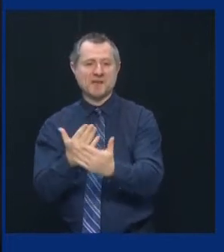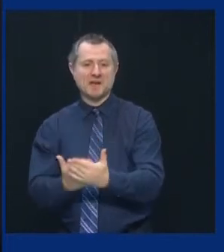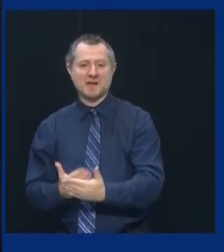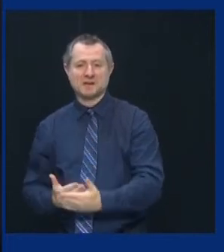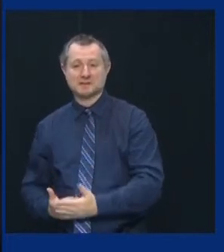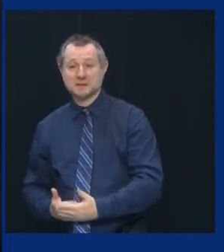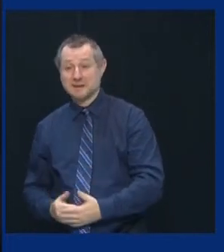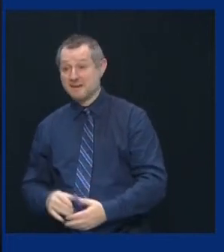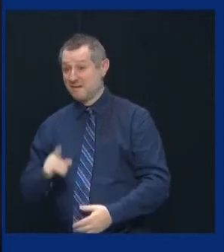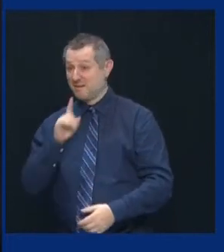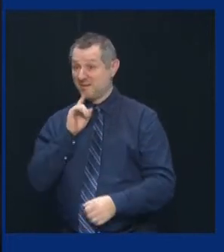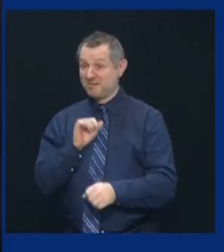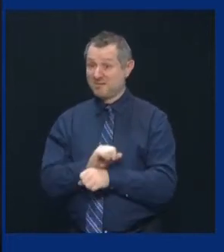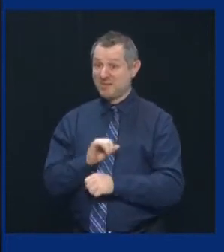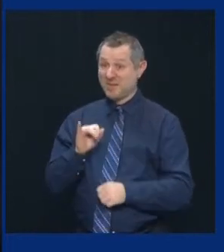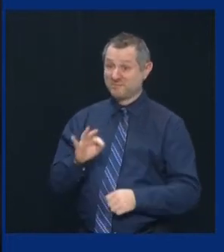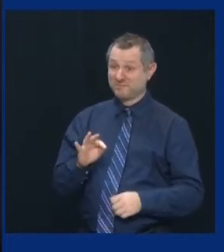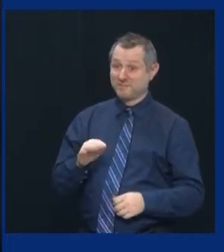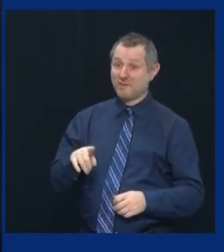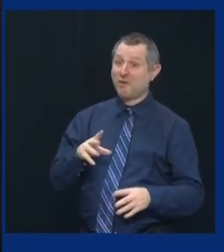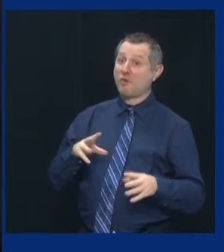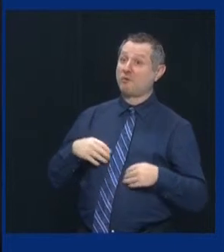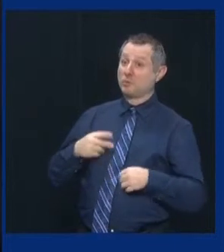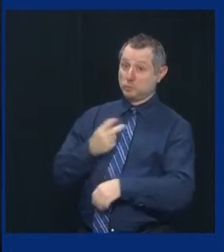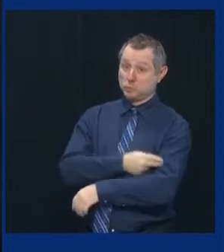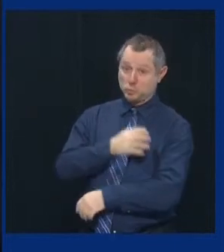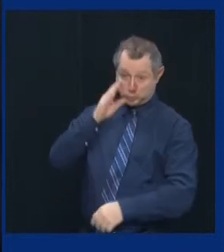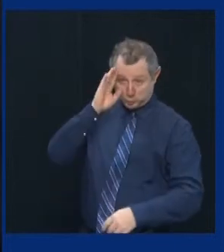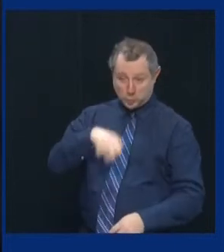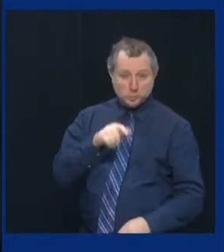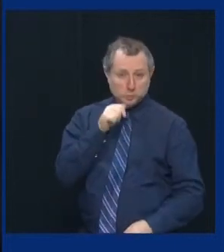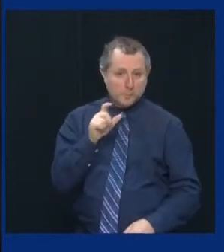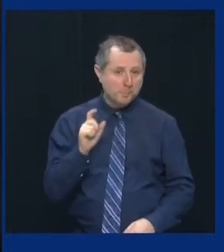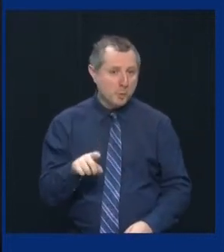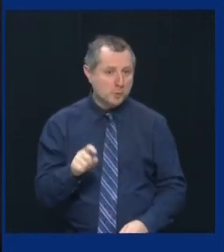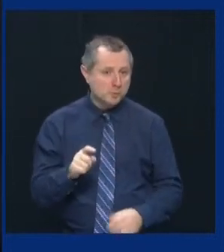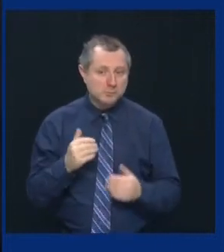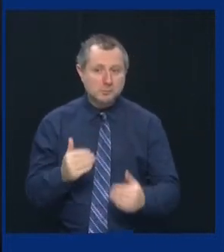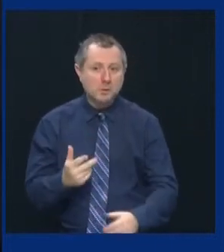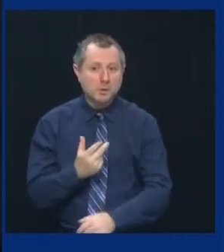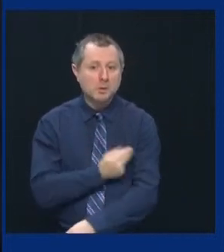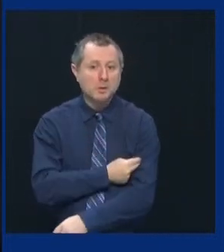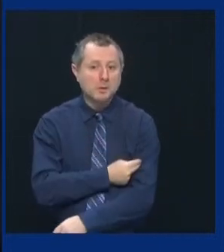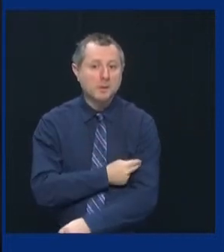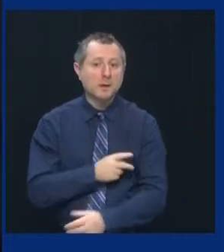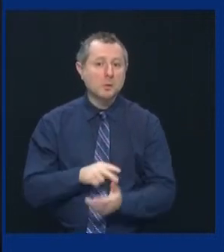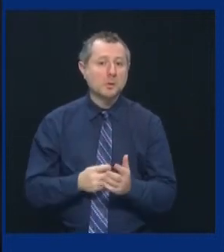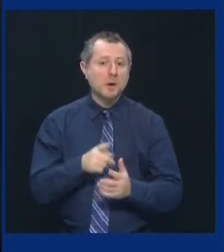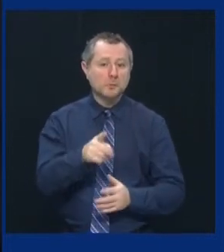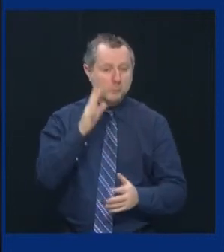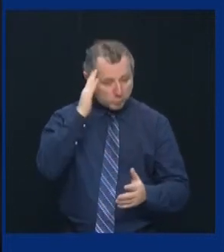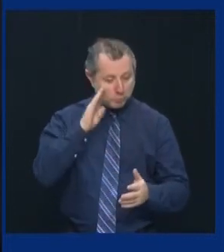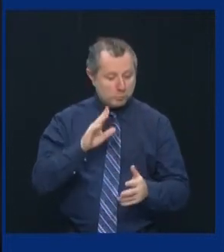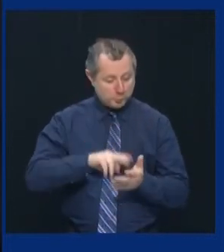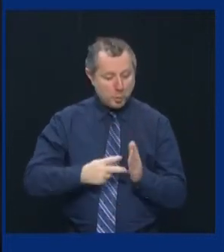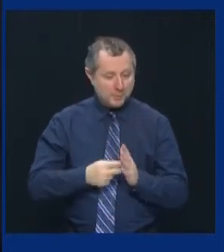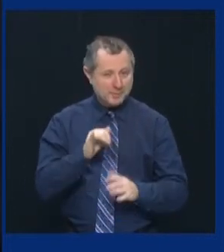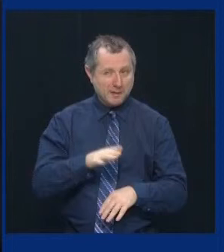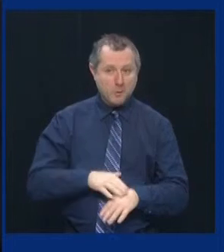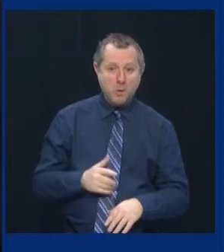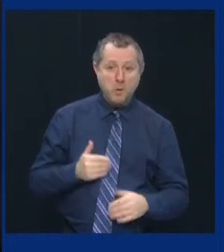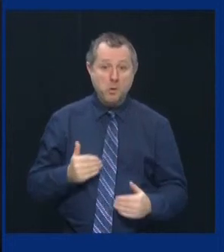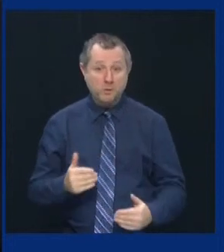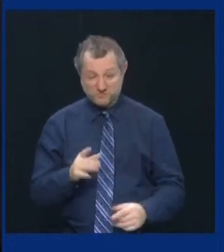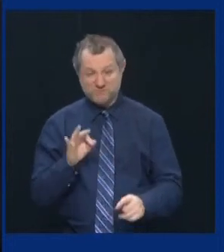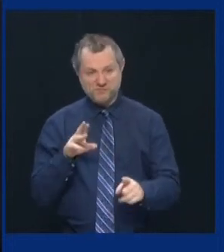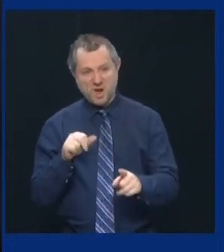the vaccine and you knew you weren't supposed to receive the vaccine, and that was a fraudulent act by